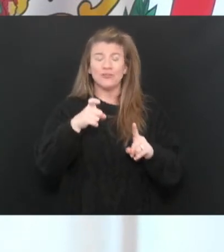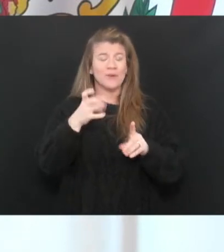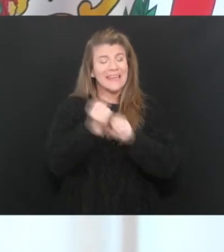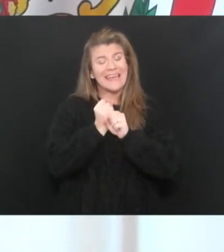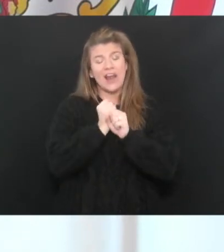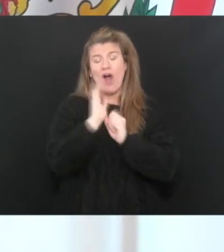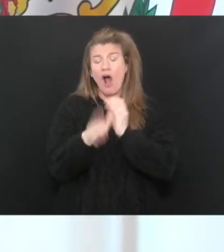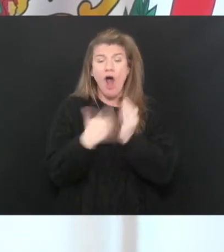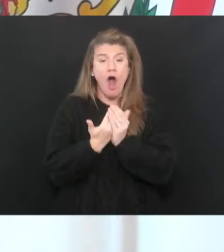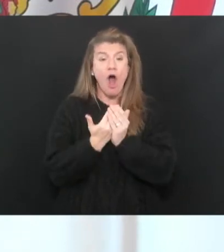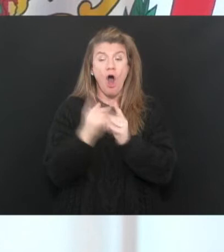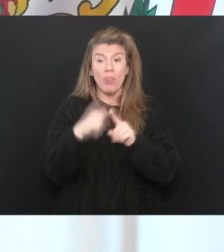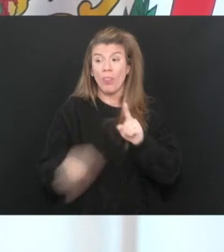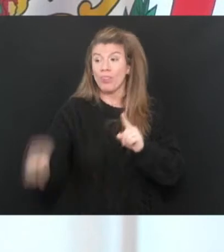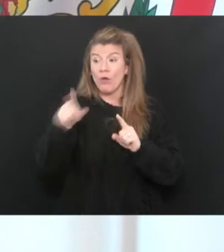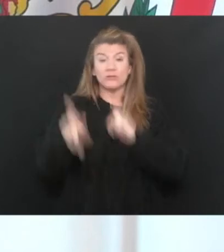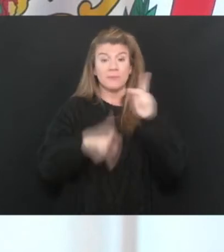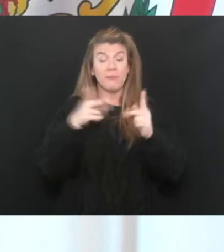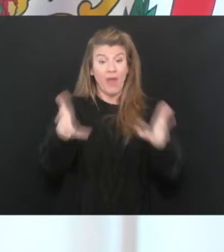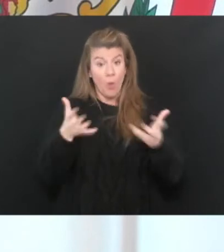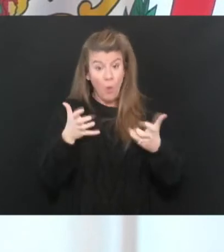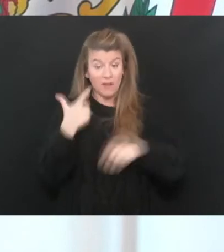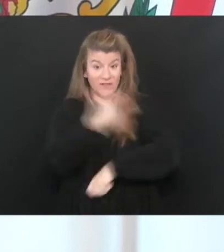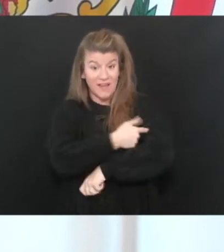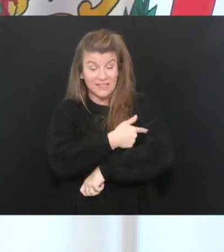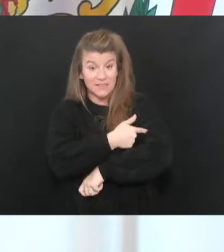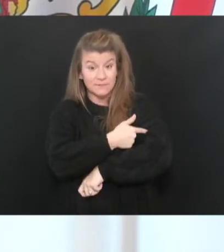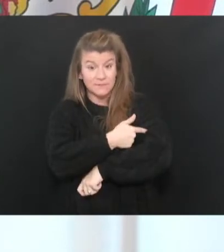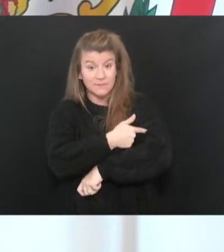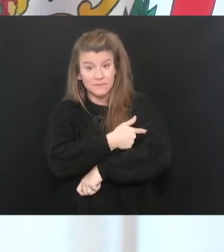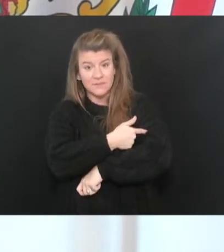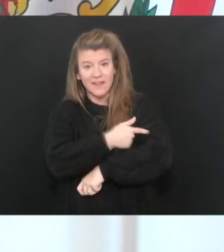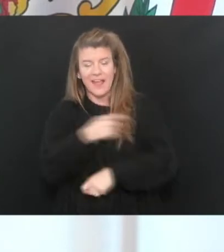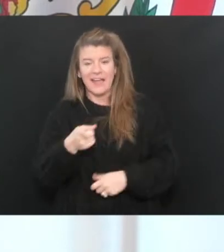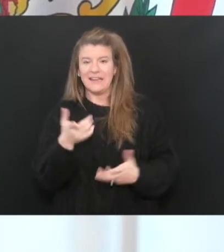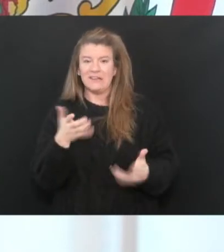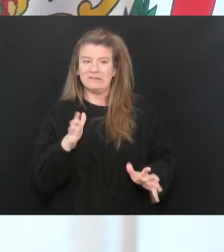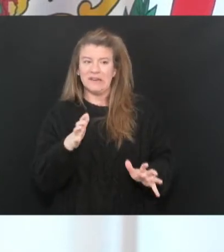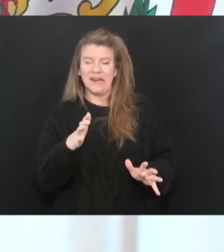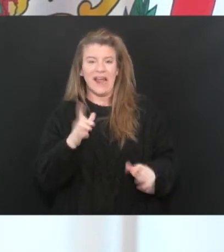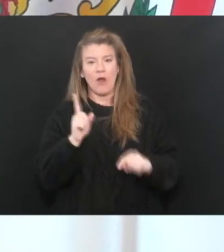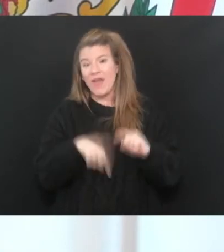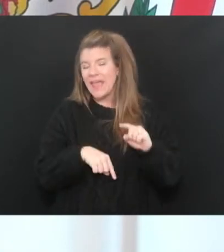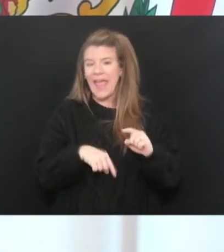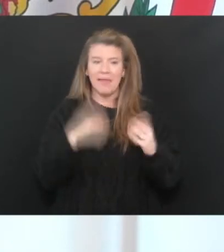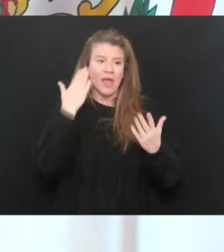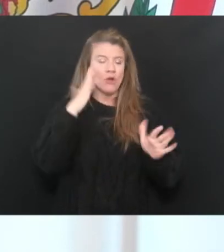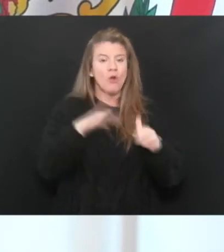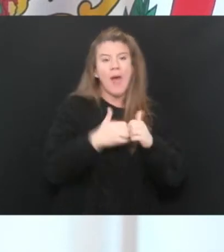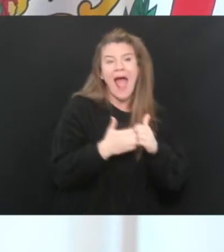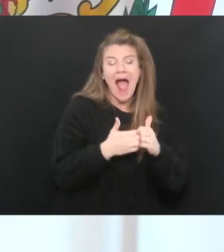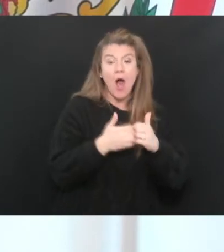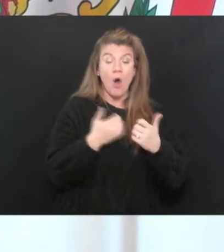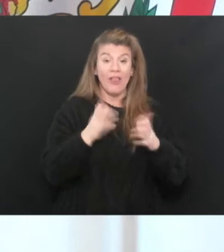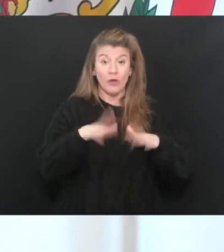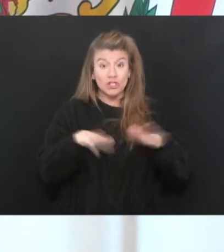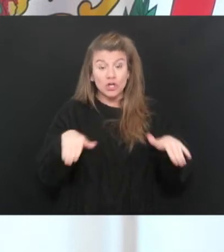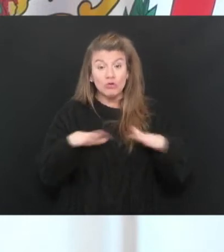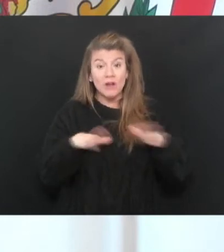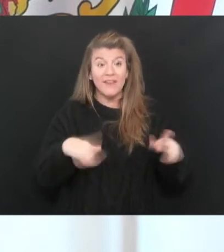are wanting a vaccine, that it is inconvenient, all the children that are out there